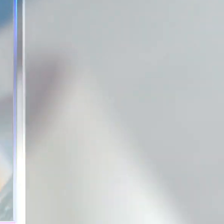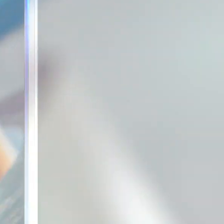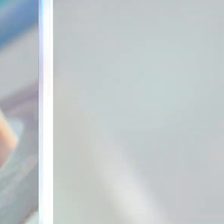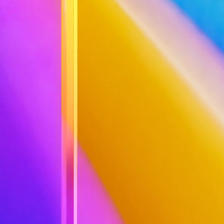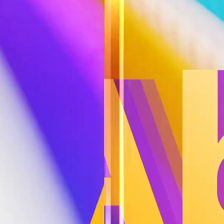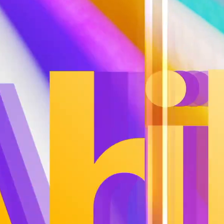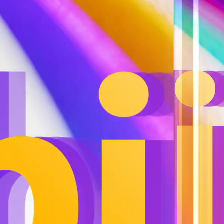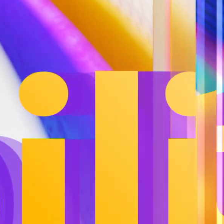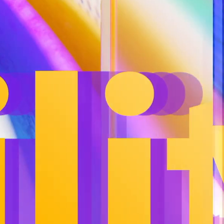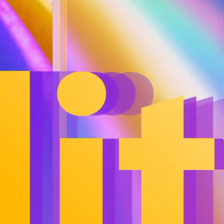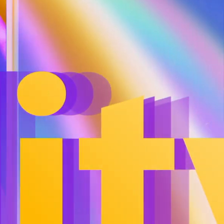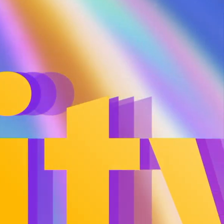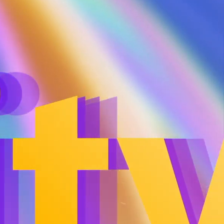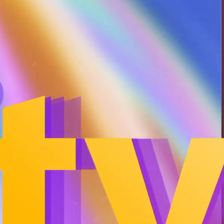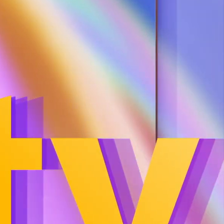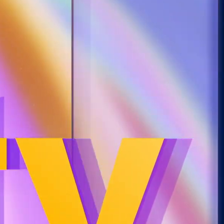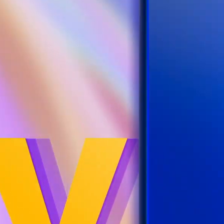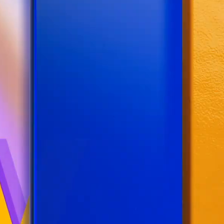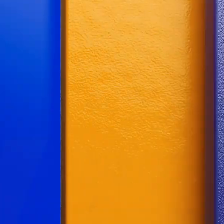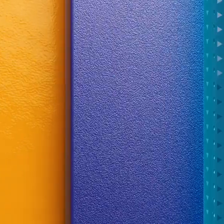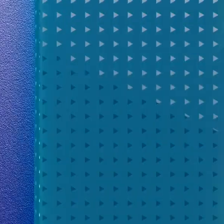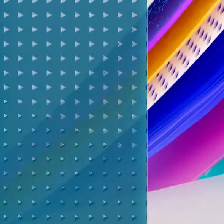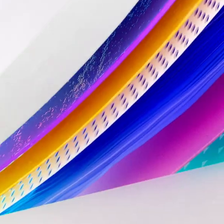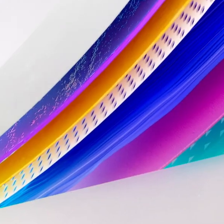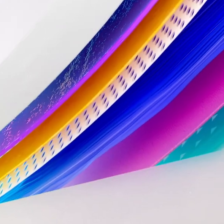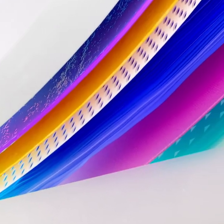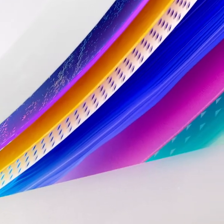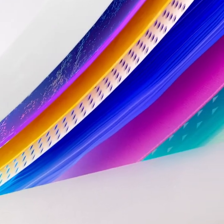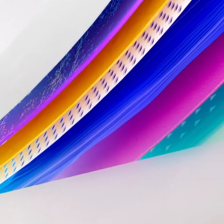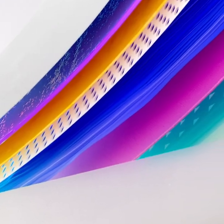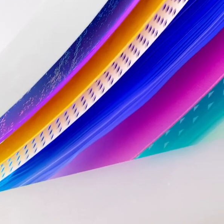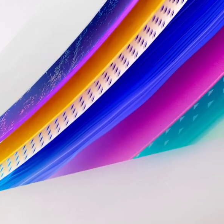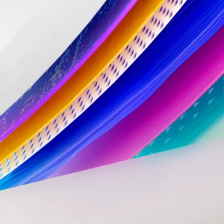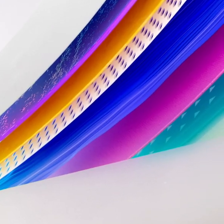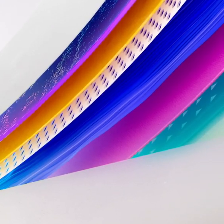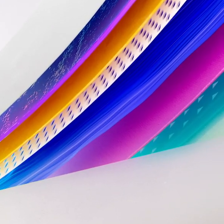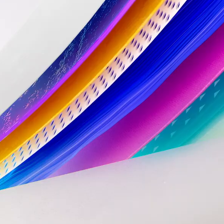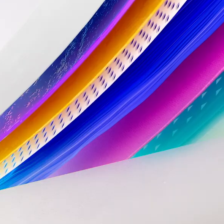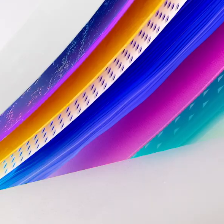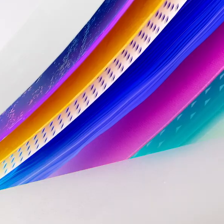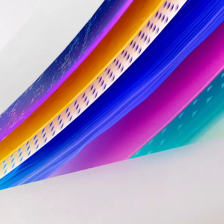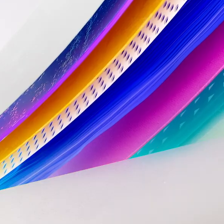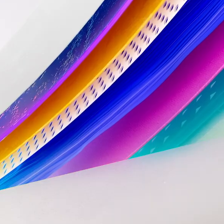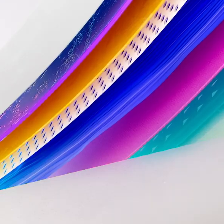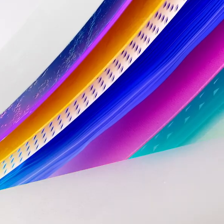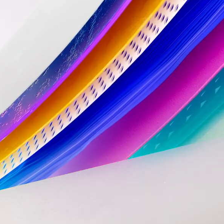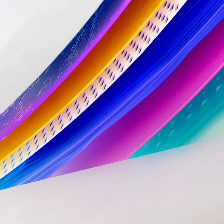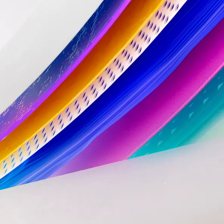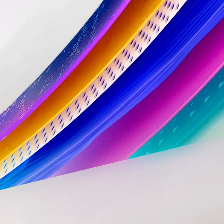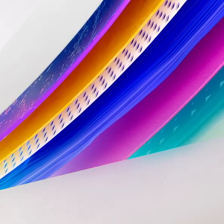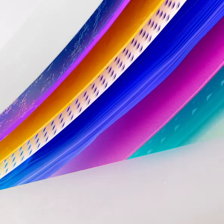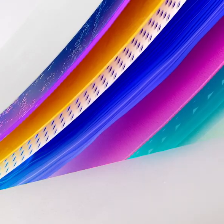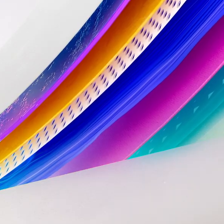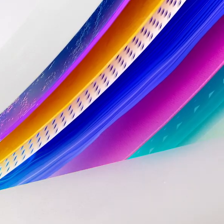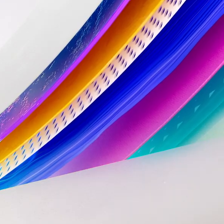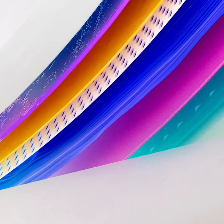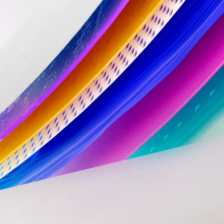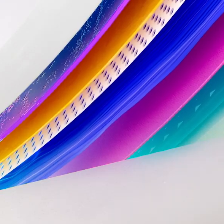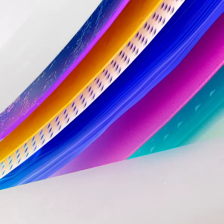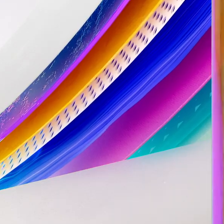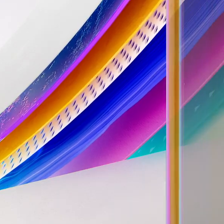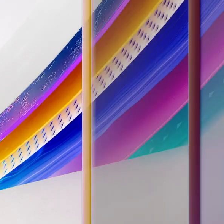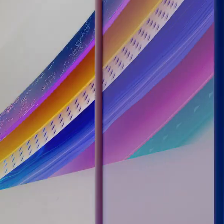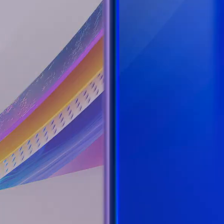In animation, a dozen concentric bands in various colors and textures swirl behind the words Ability Summit.